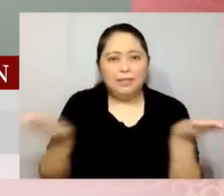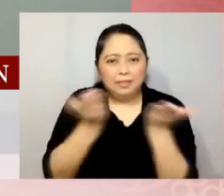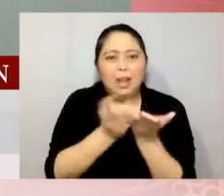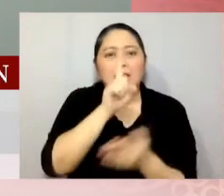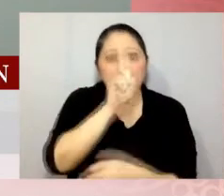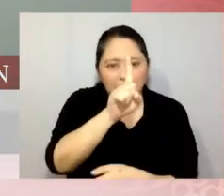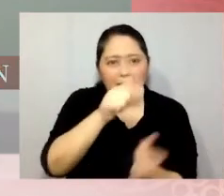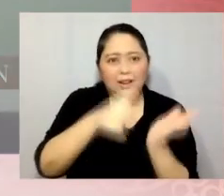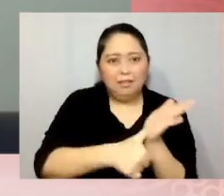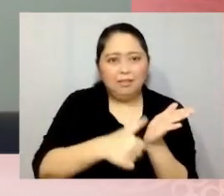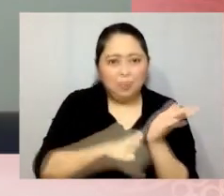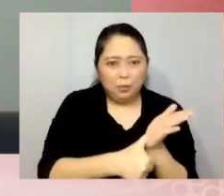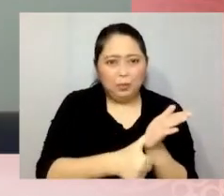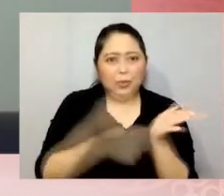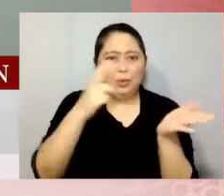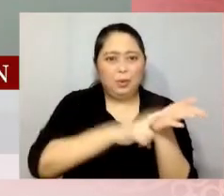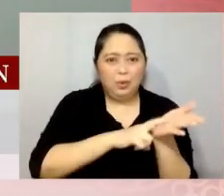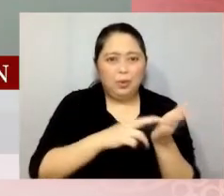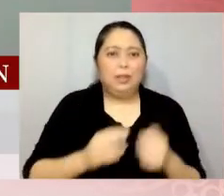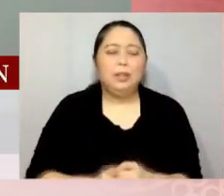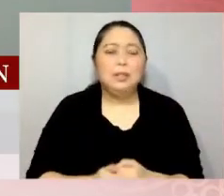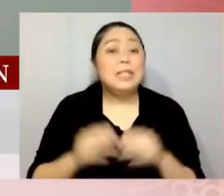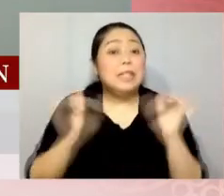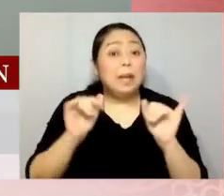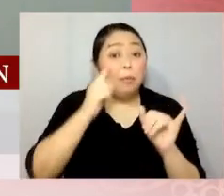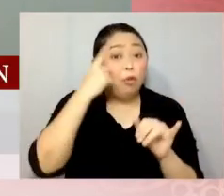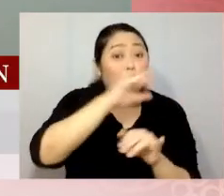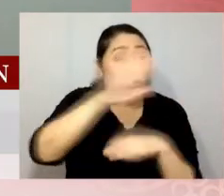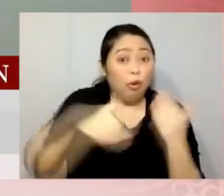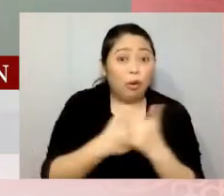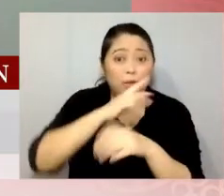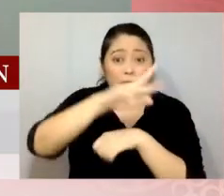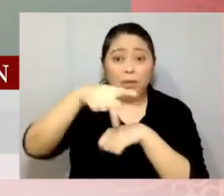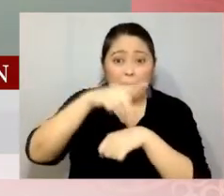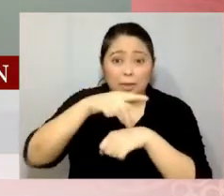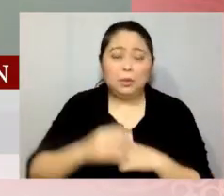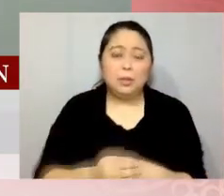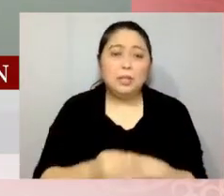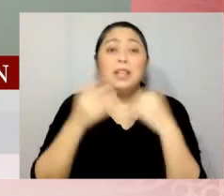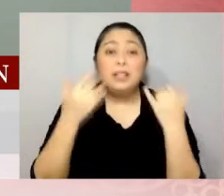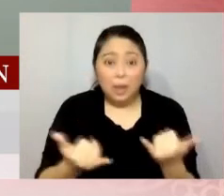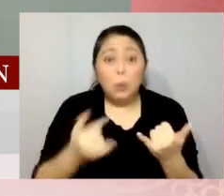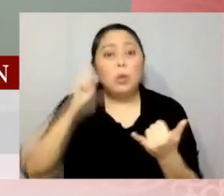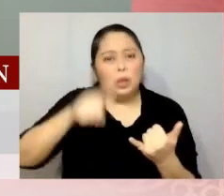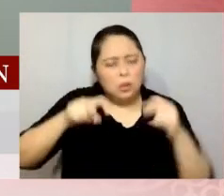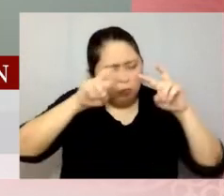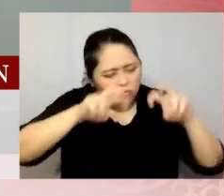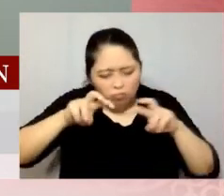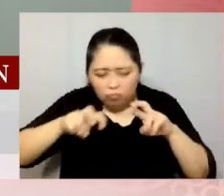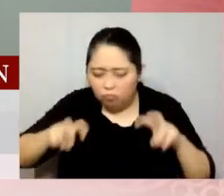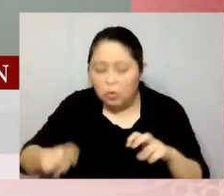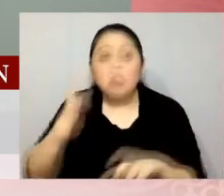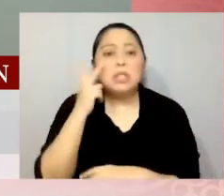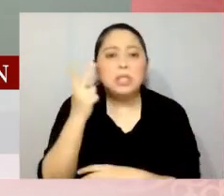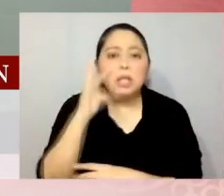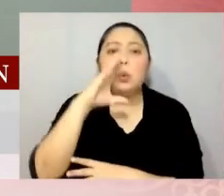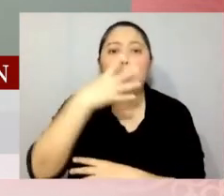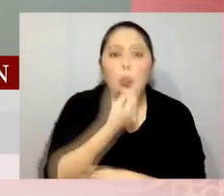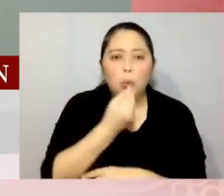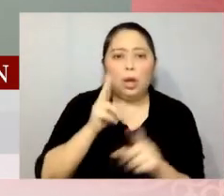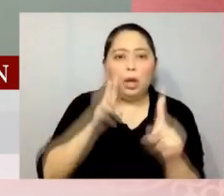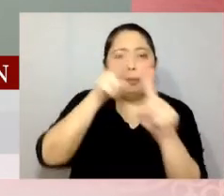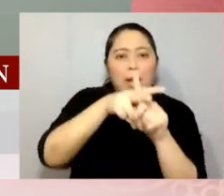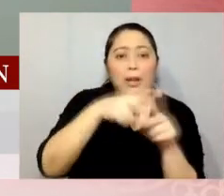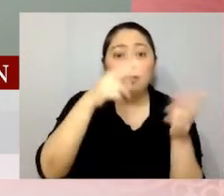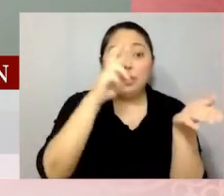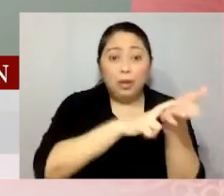AFIS will be distributed to all of the election officers in order to disapprove those applicants for registration or who have